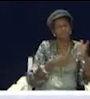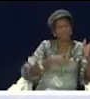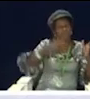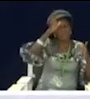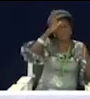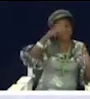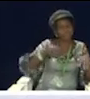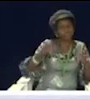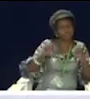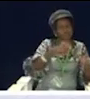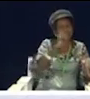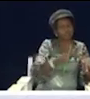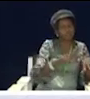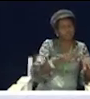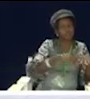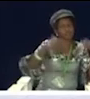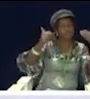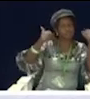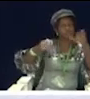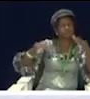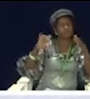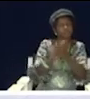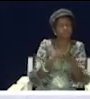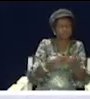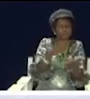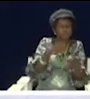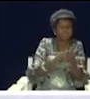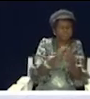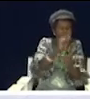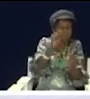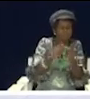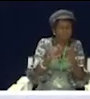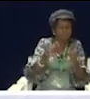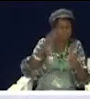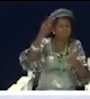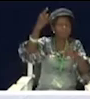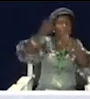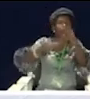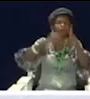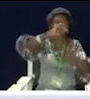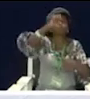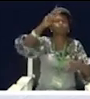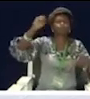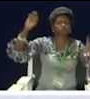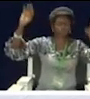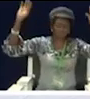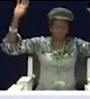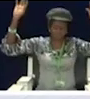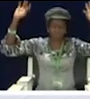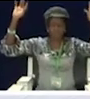limit that this particular month of